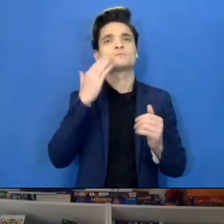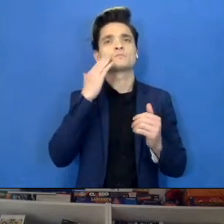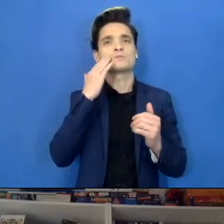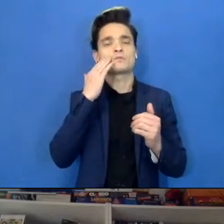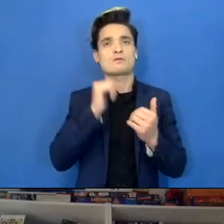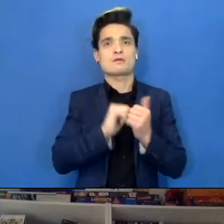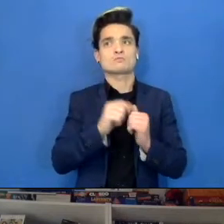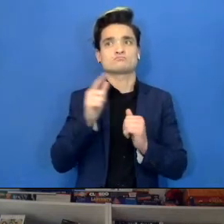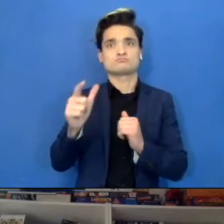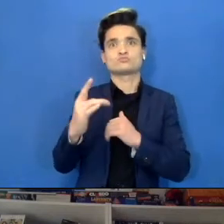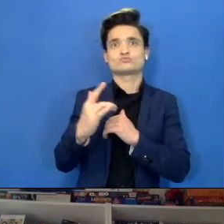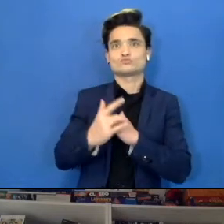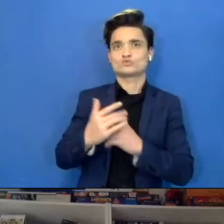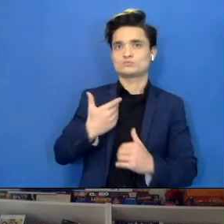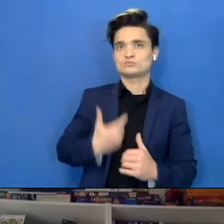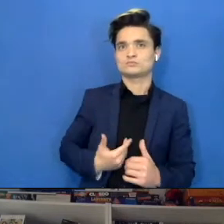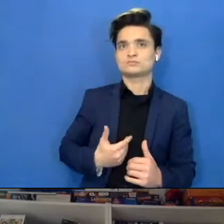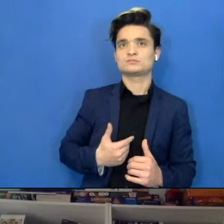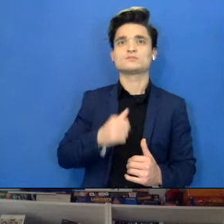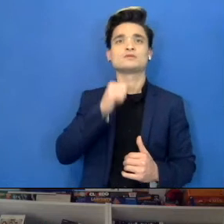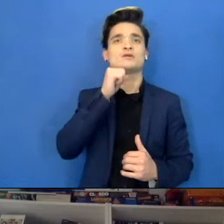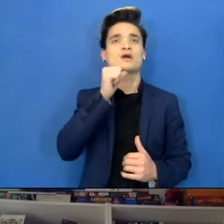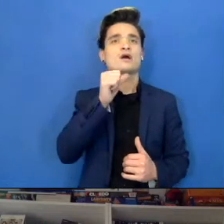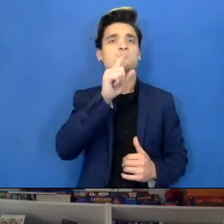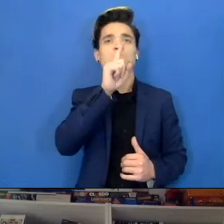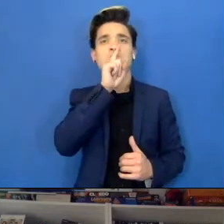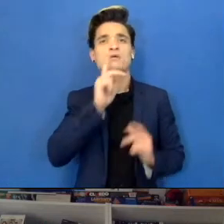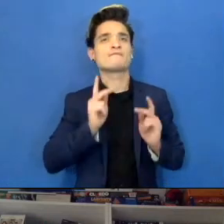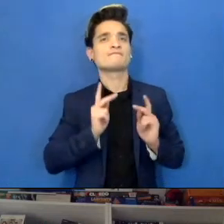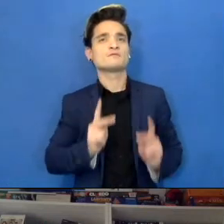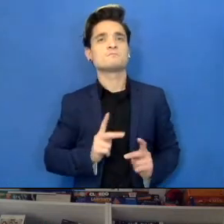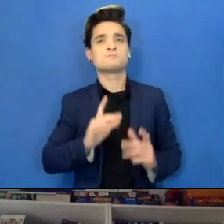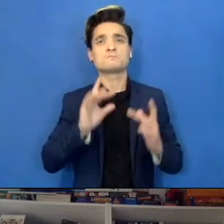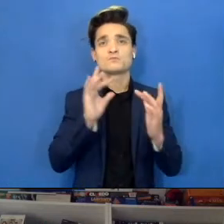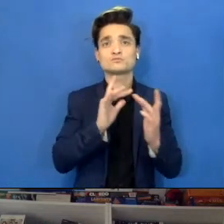about subjects. It could be about other things as well. But if I